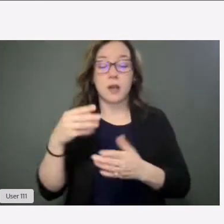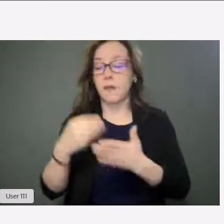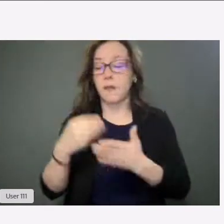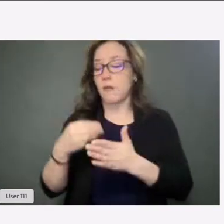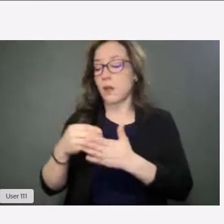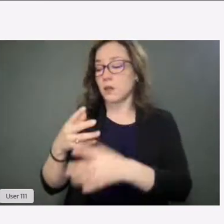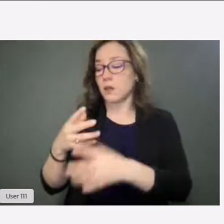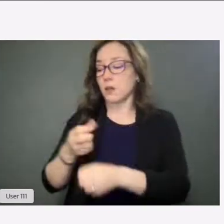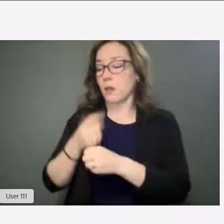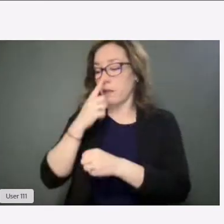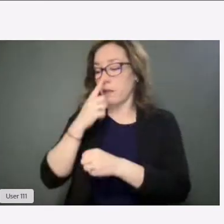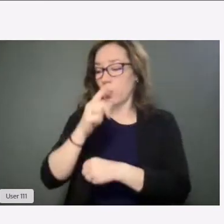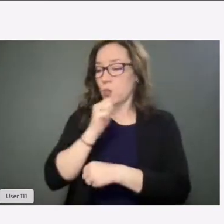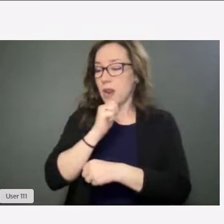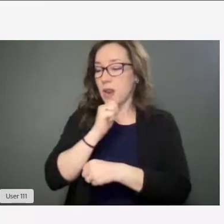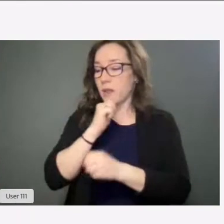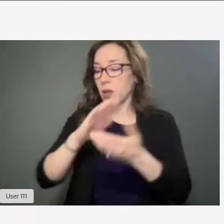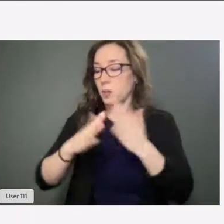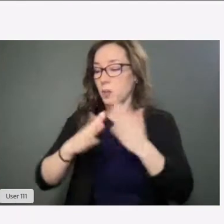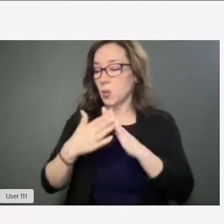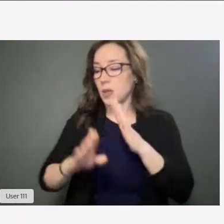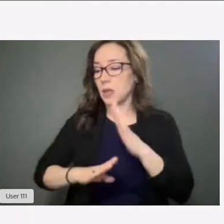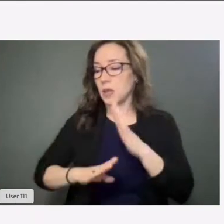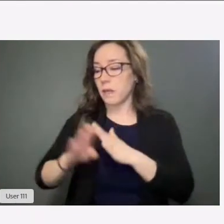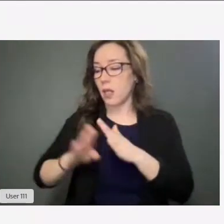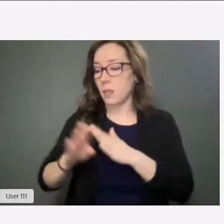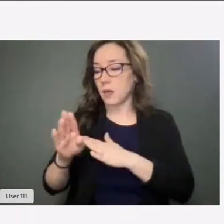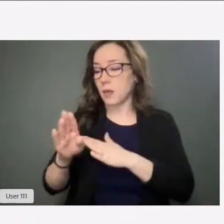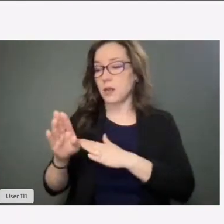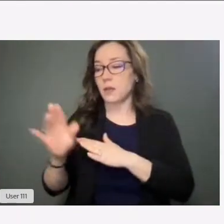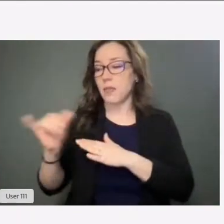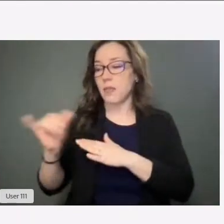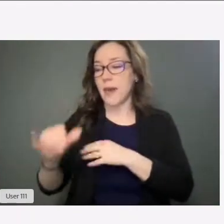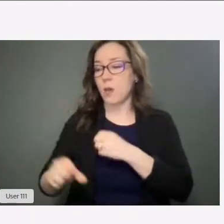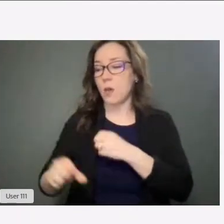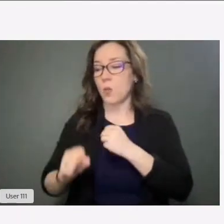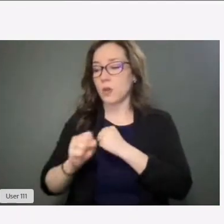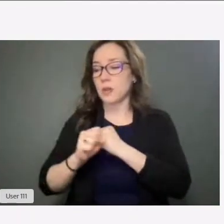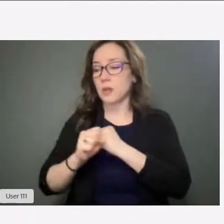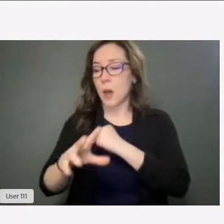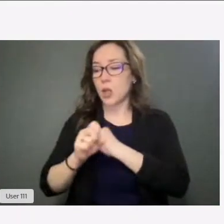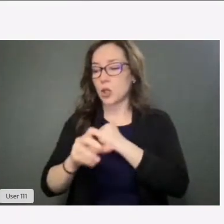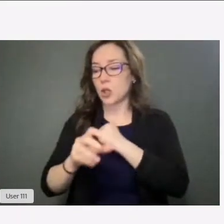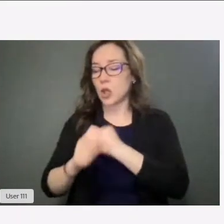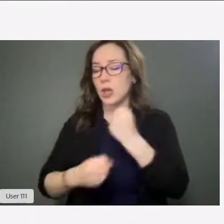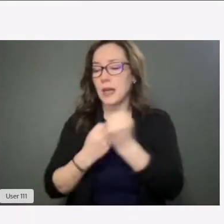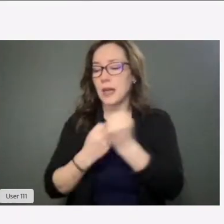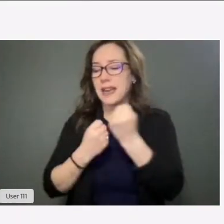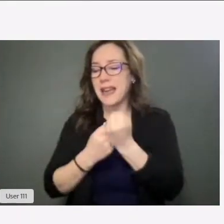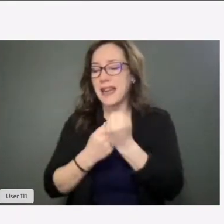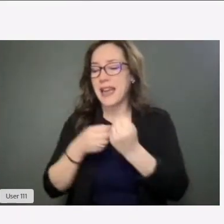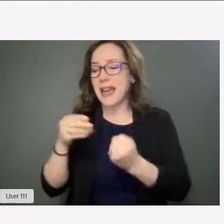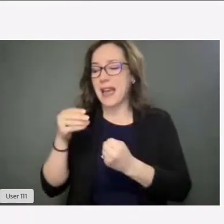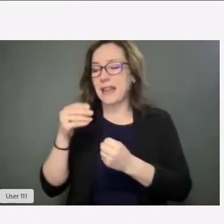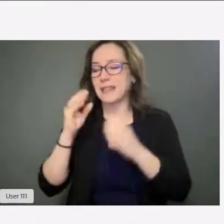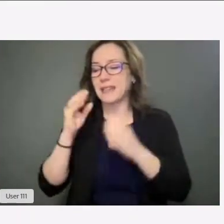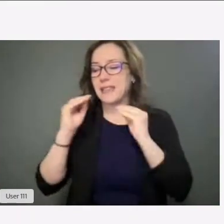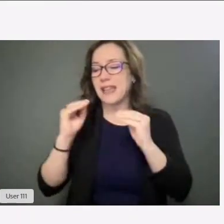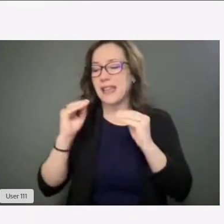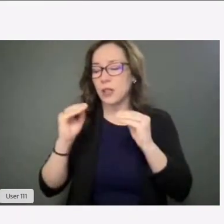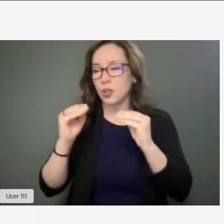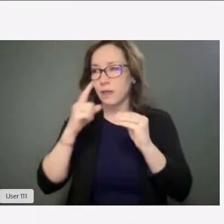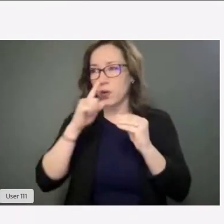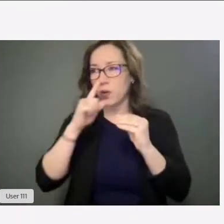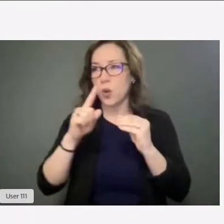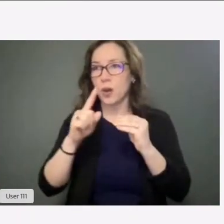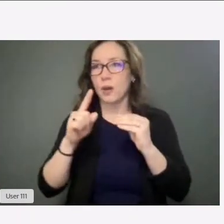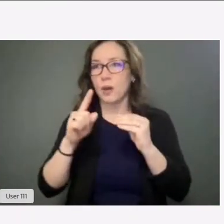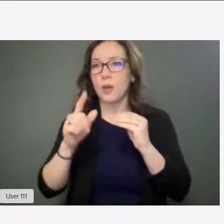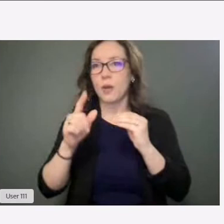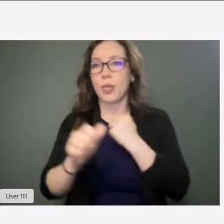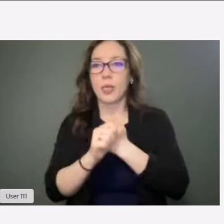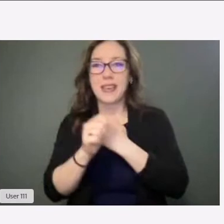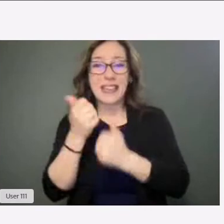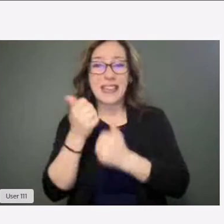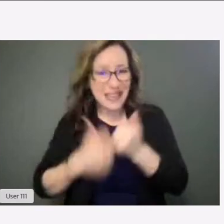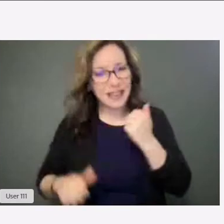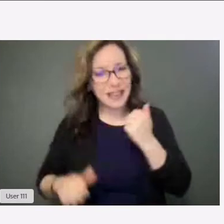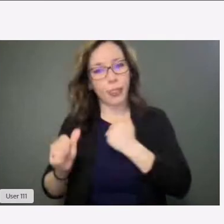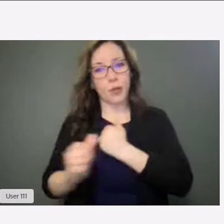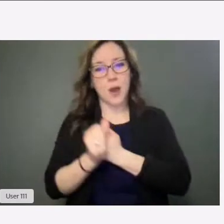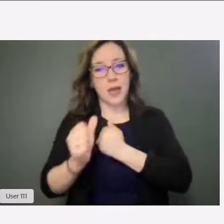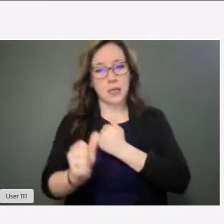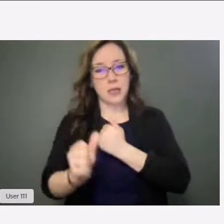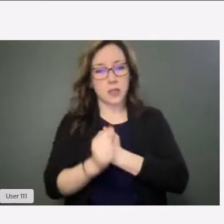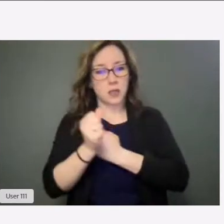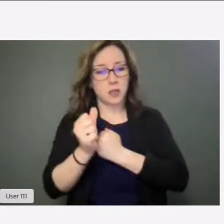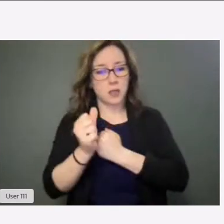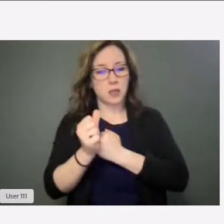for private community developments that sponsor and teach emergency planning for any threat? So Ginny, I'm going to take a pause here.